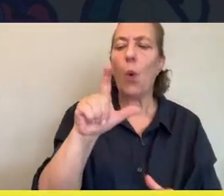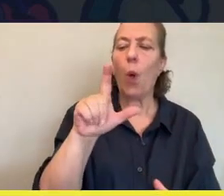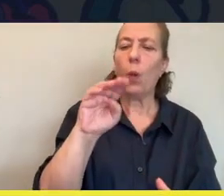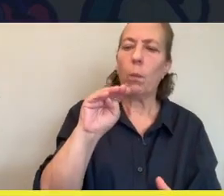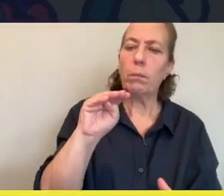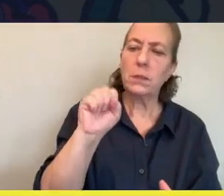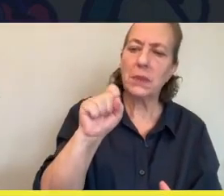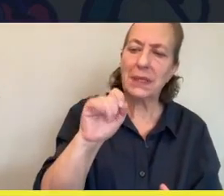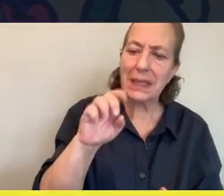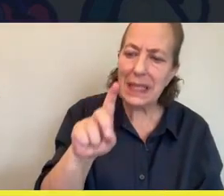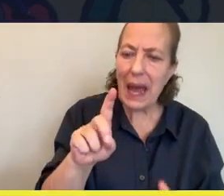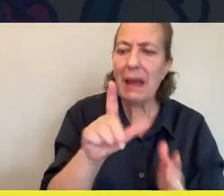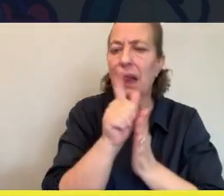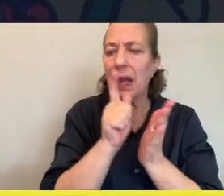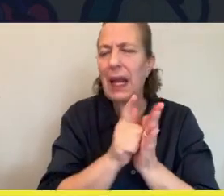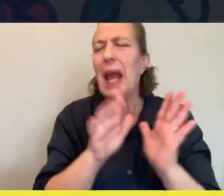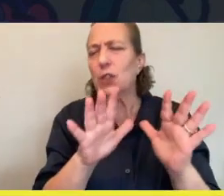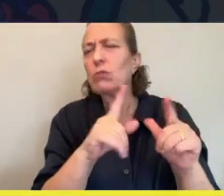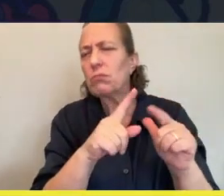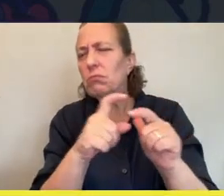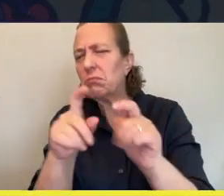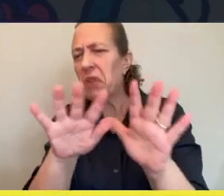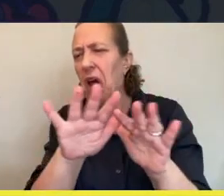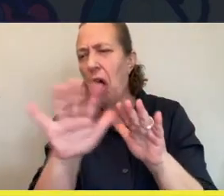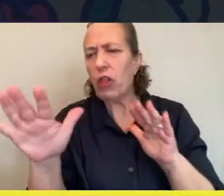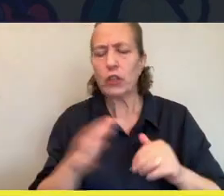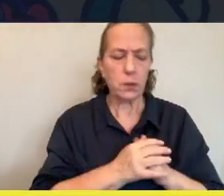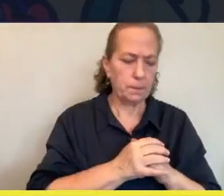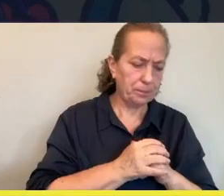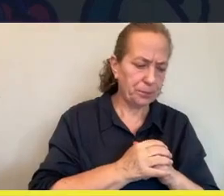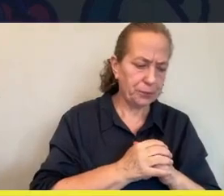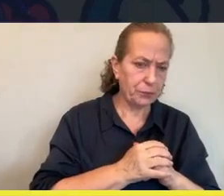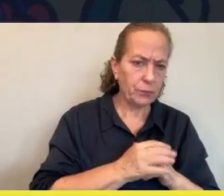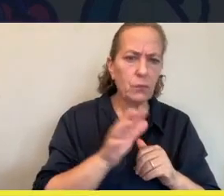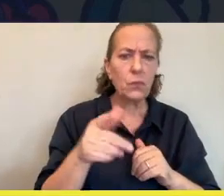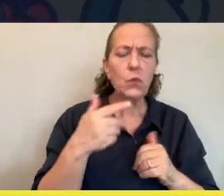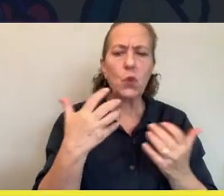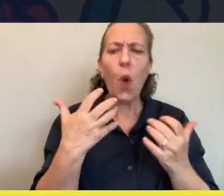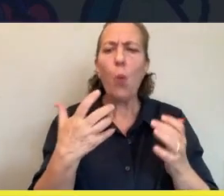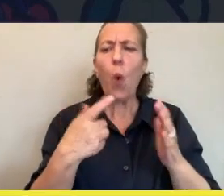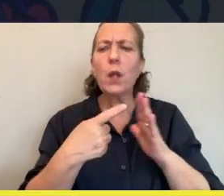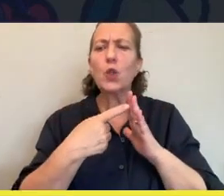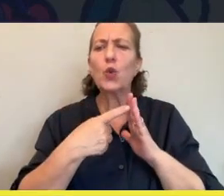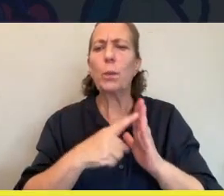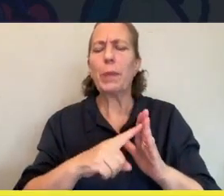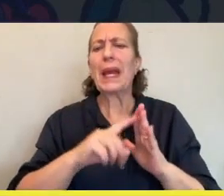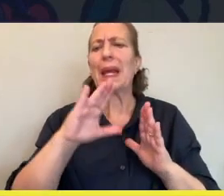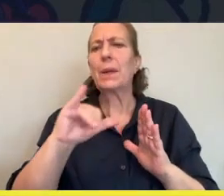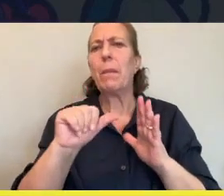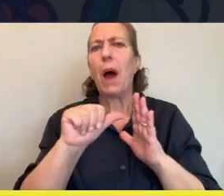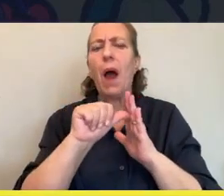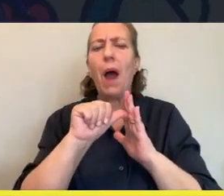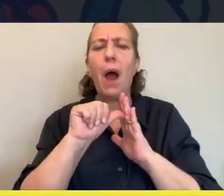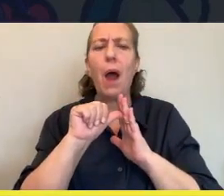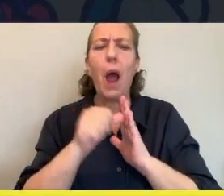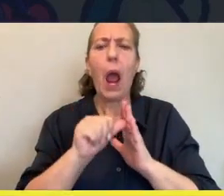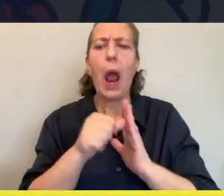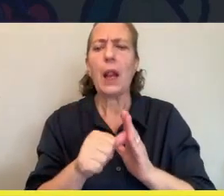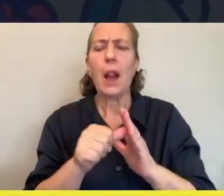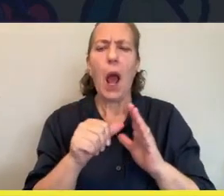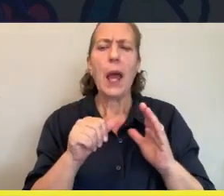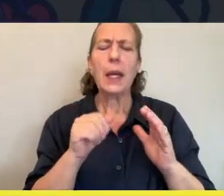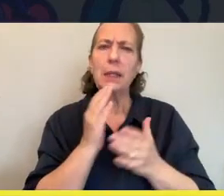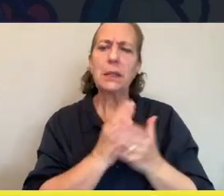more. And I want to begin by highlighting some, I think, very concerning